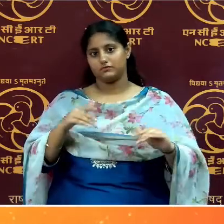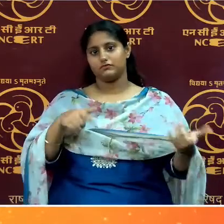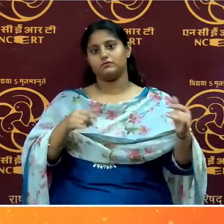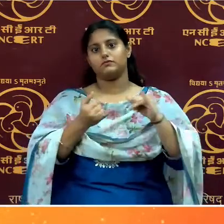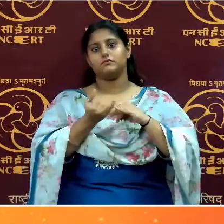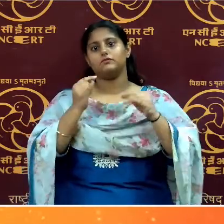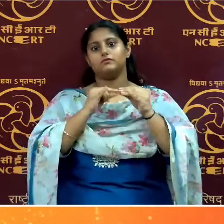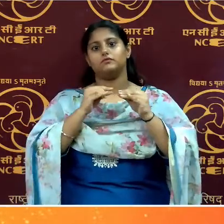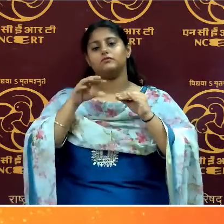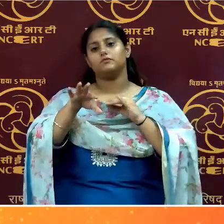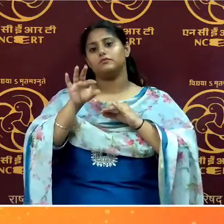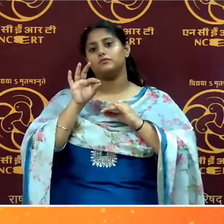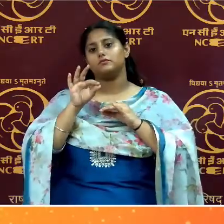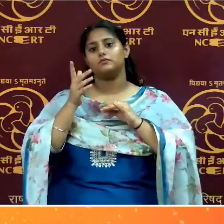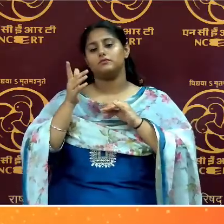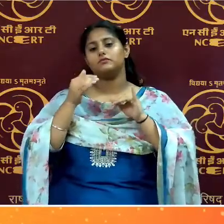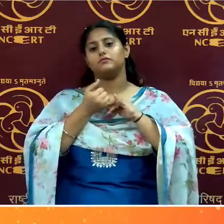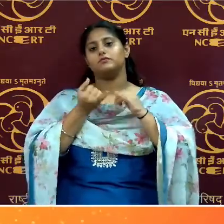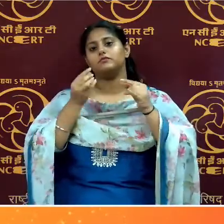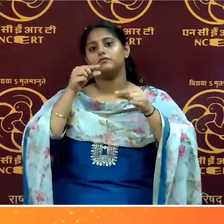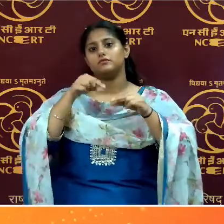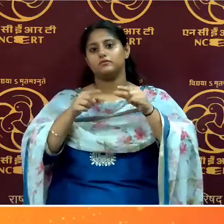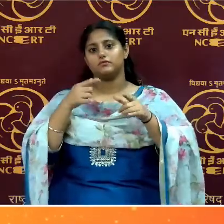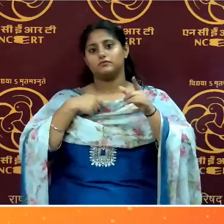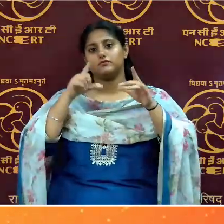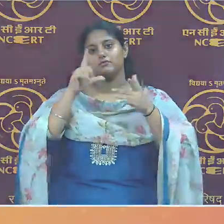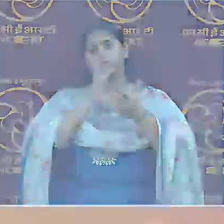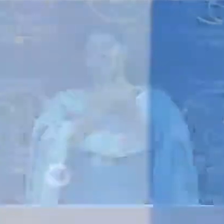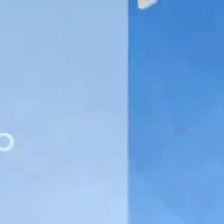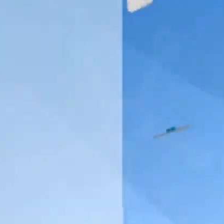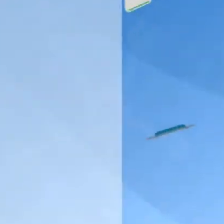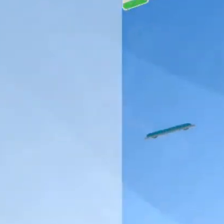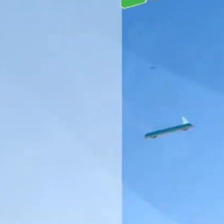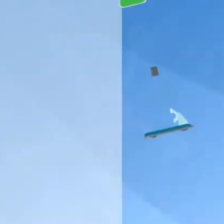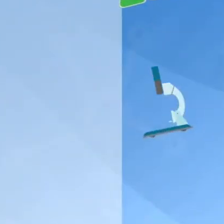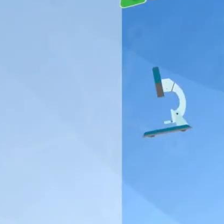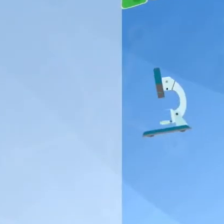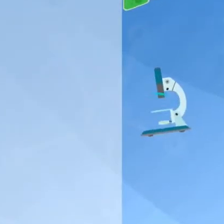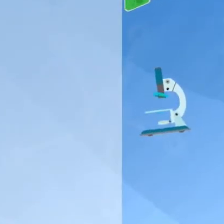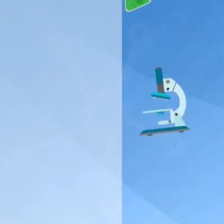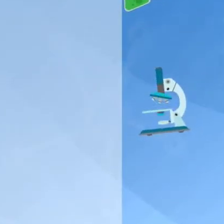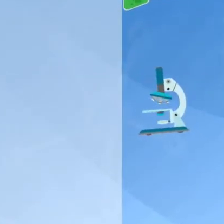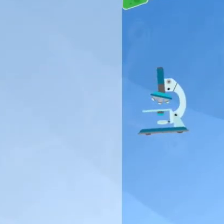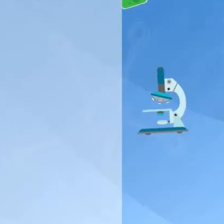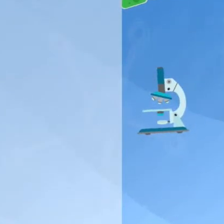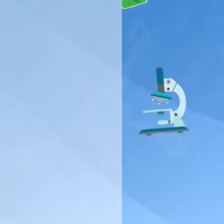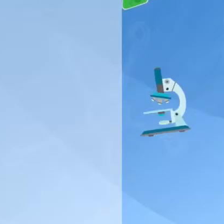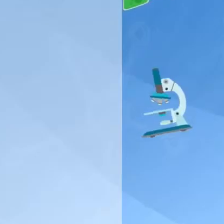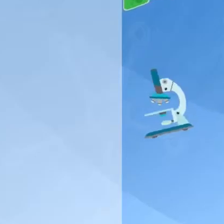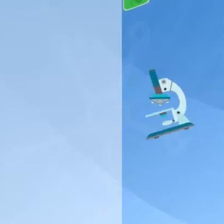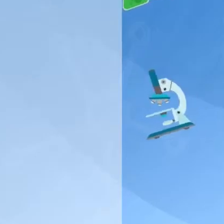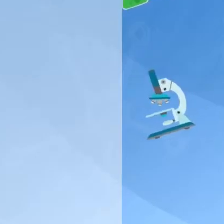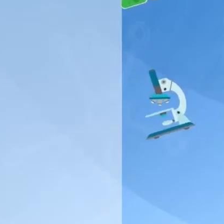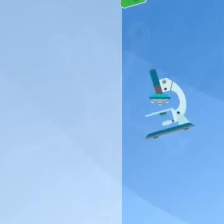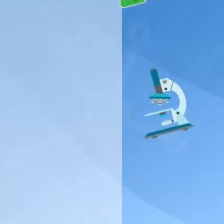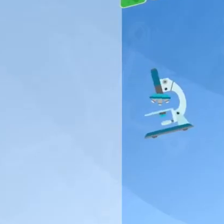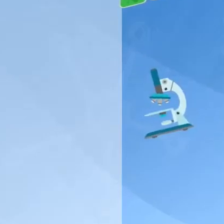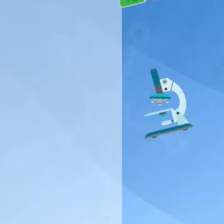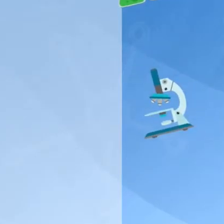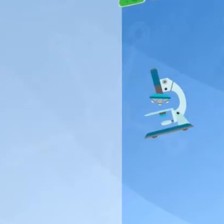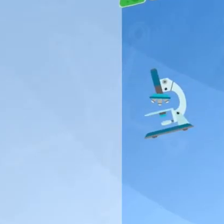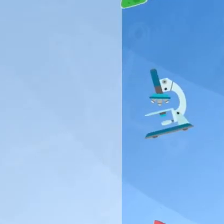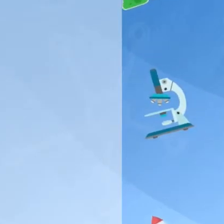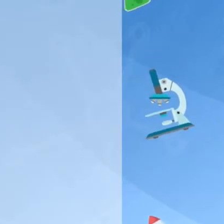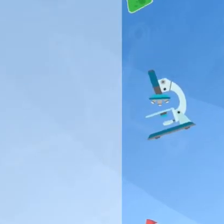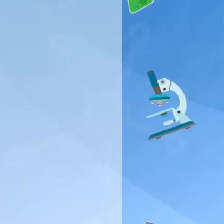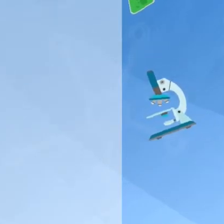is science. We are going to learn about chapter number 5 of your textbook titled Exploring Forces Part 2.